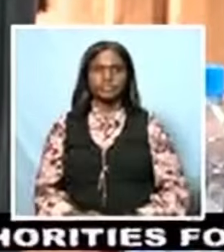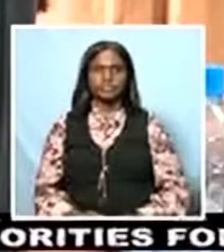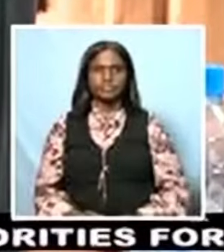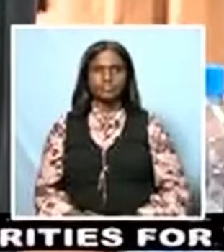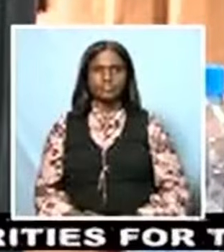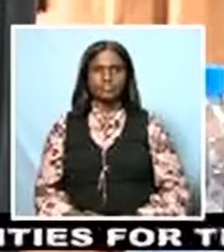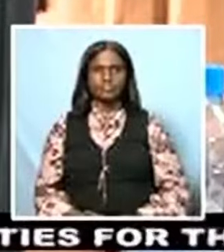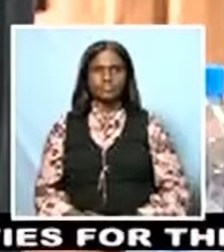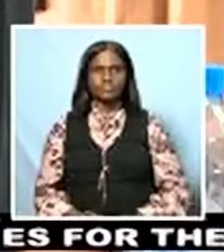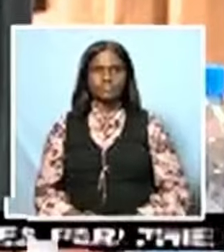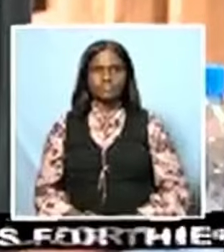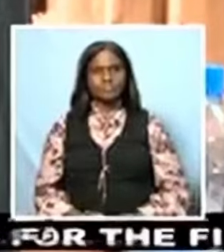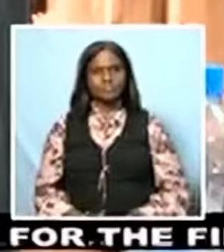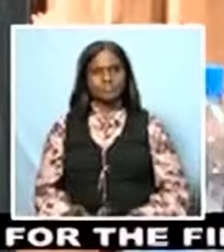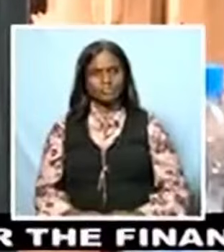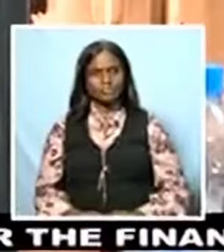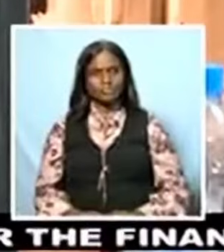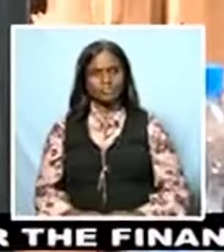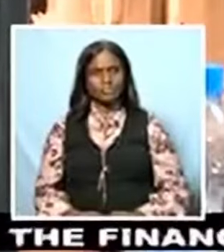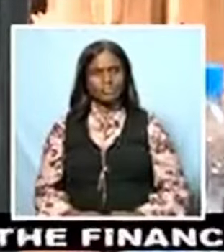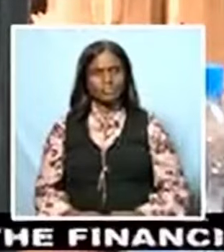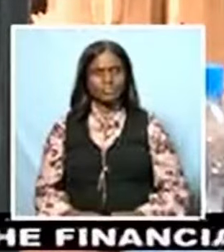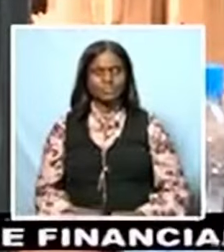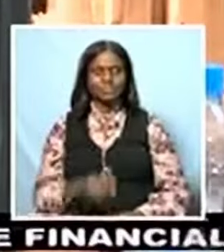Can I start? No,